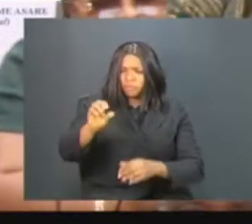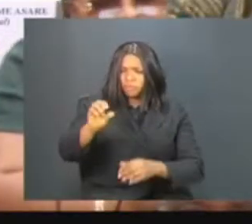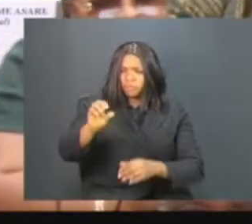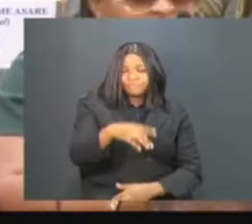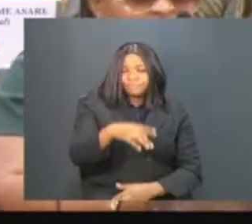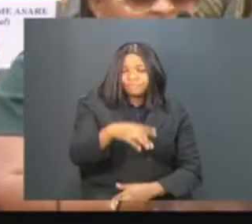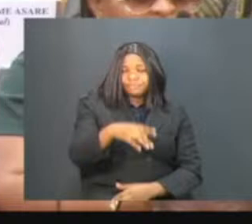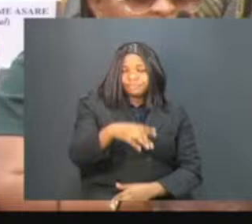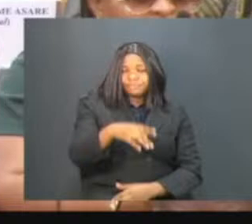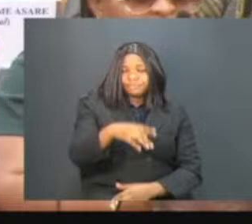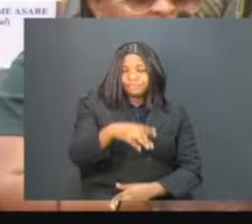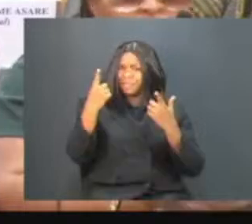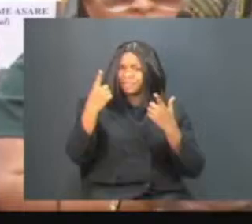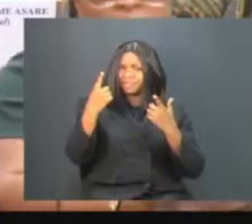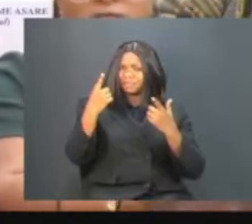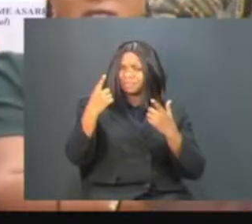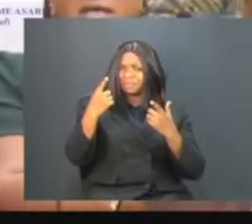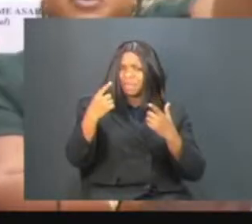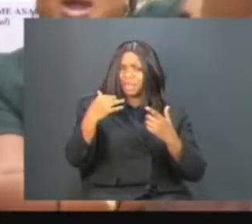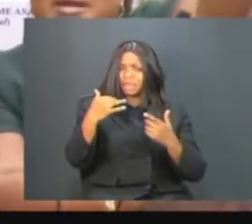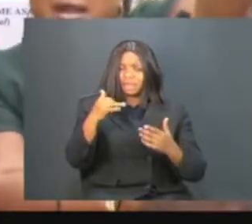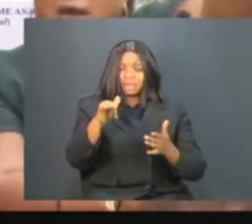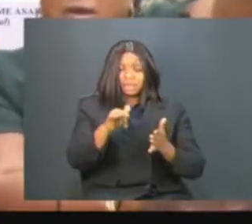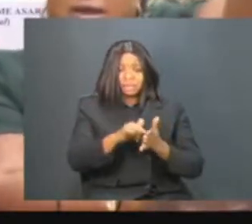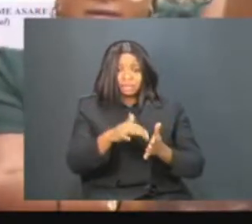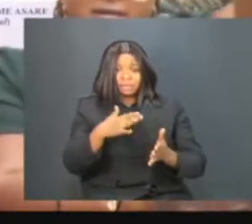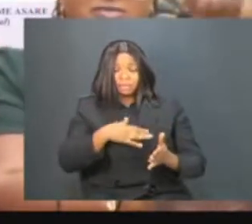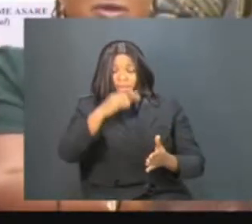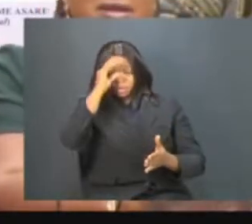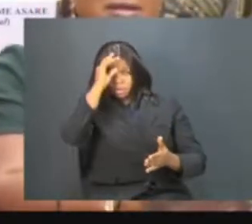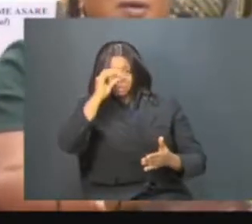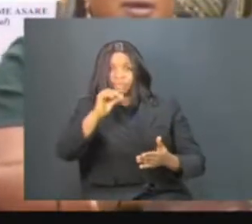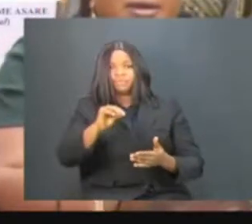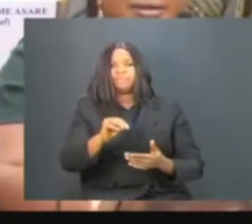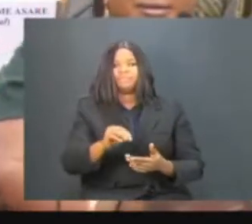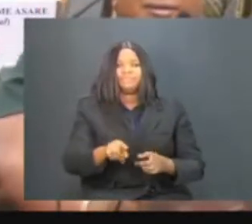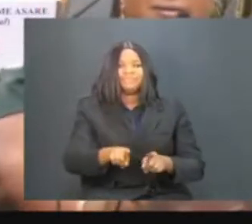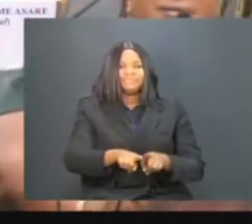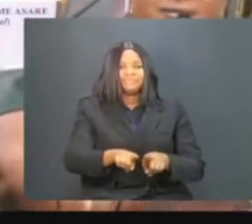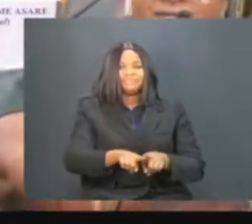surprised that my learned brother who is running away from the chamber